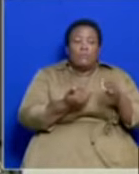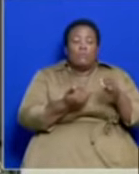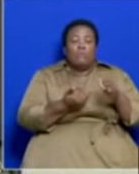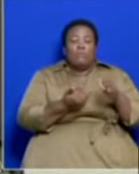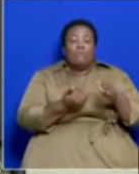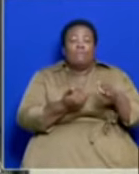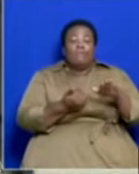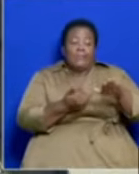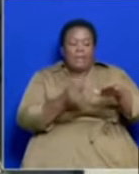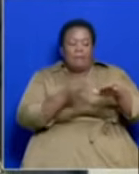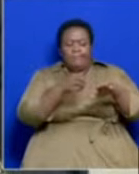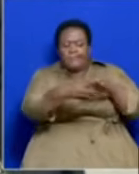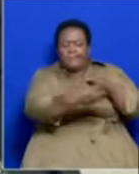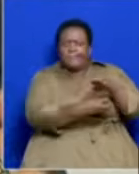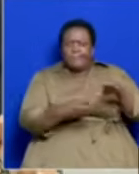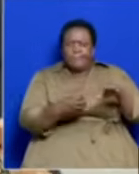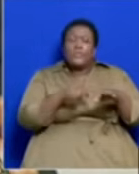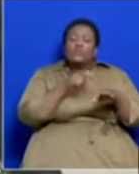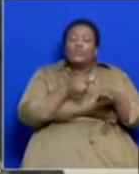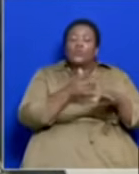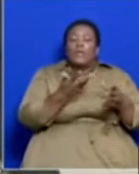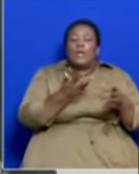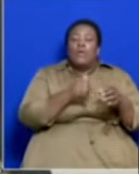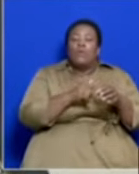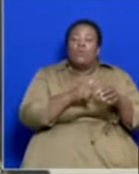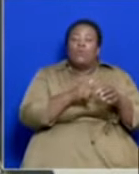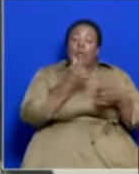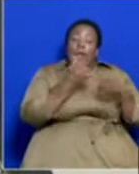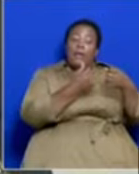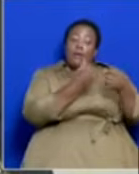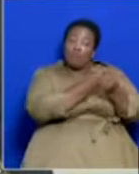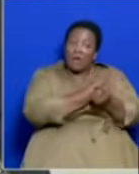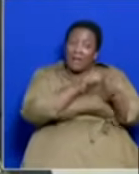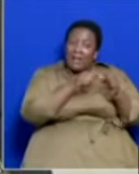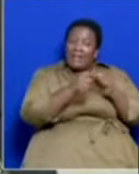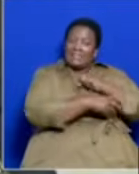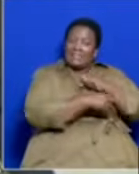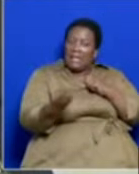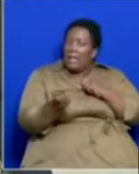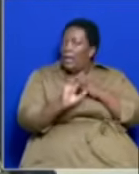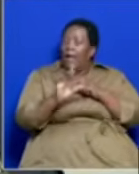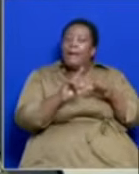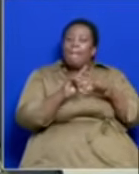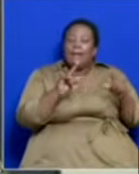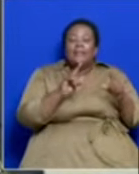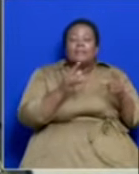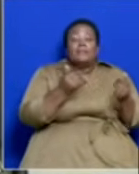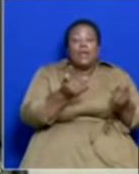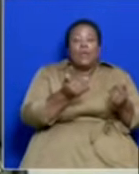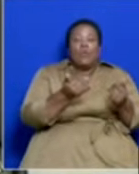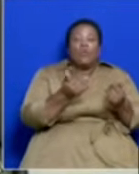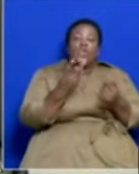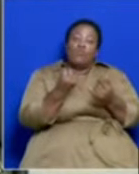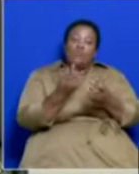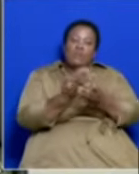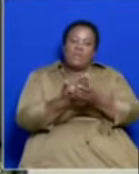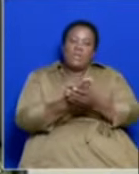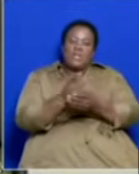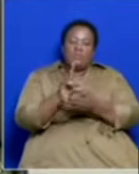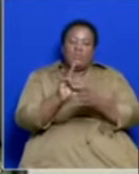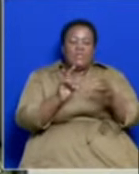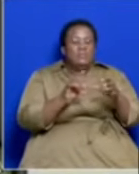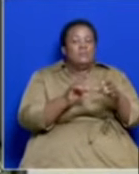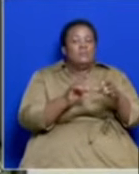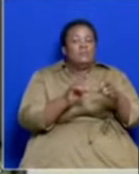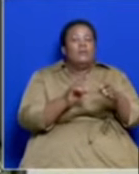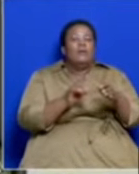vehicle, not theft of the truck, because that one they try to make a U-turn, because